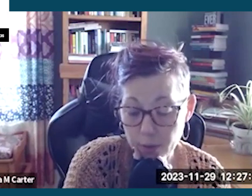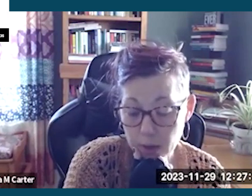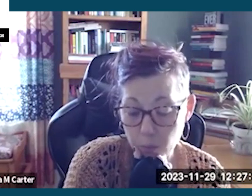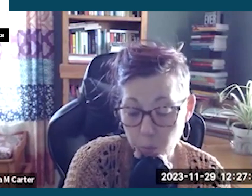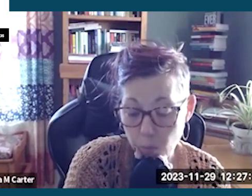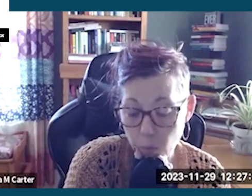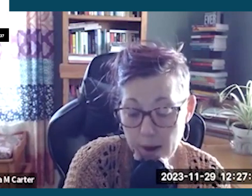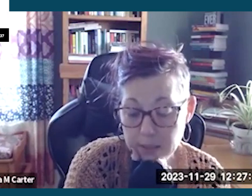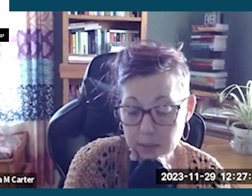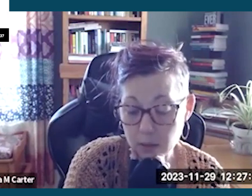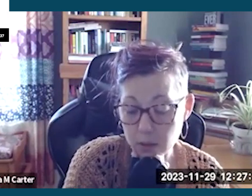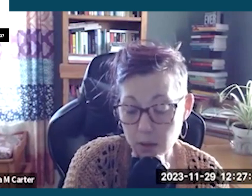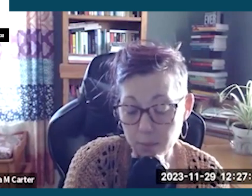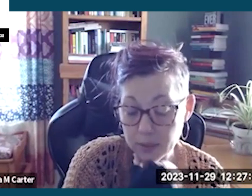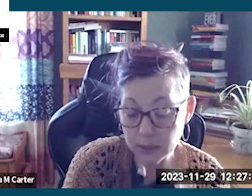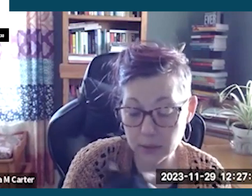the